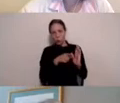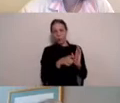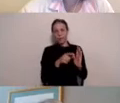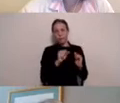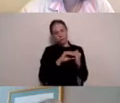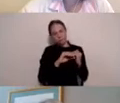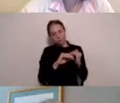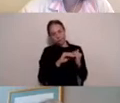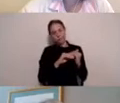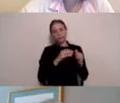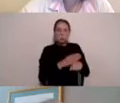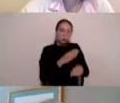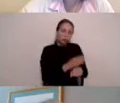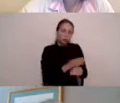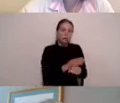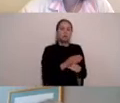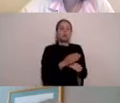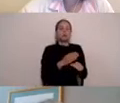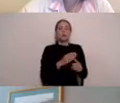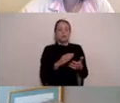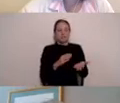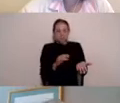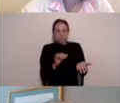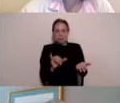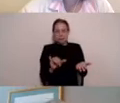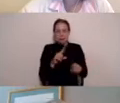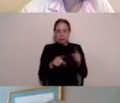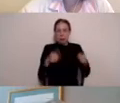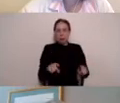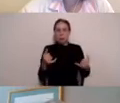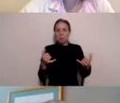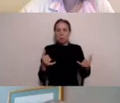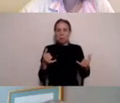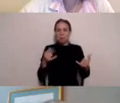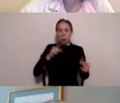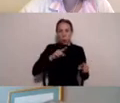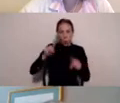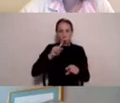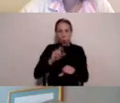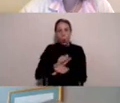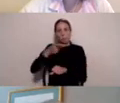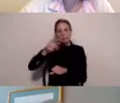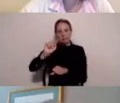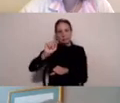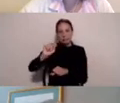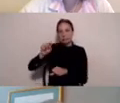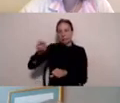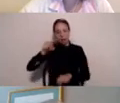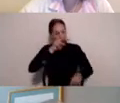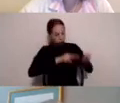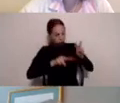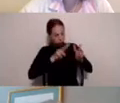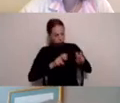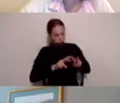stability and or improvement, and that's just not been feasible to see a physical therapist to do those sorts of